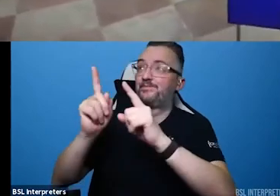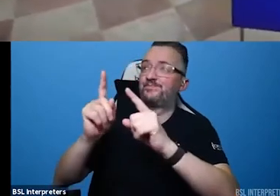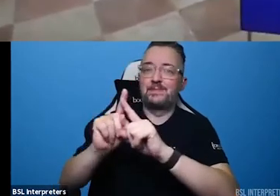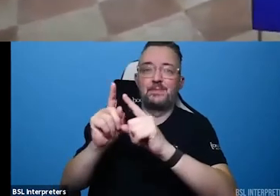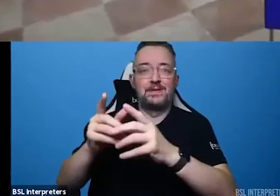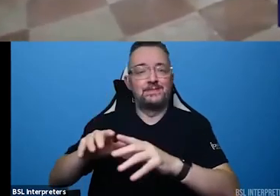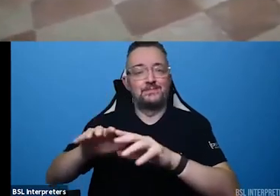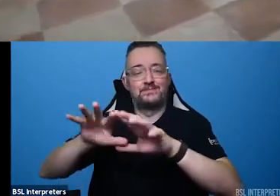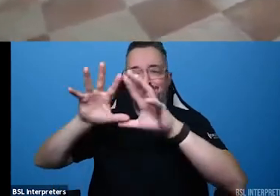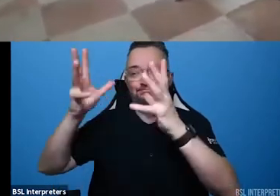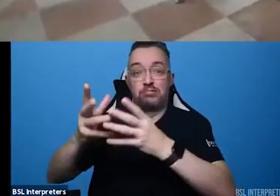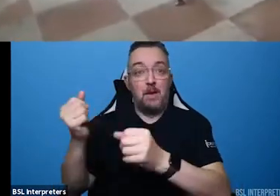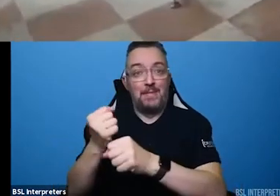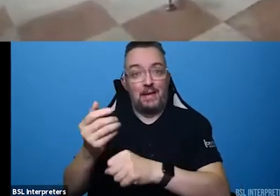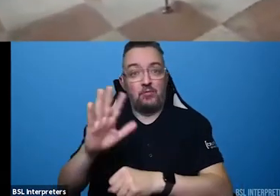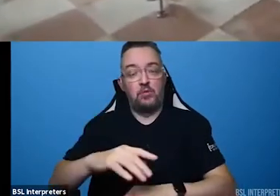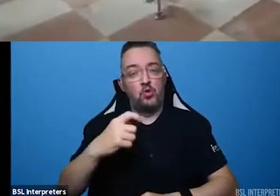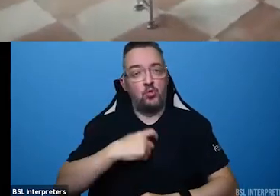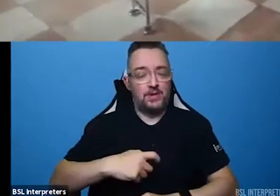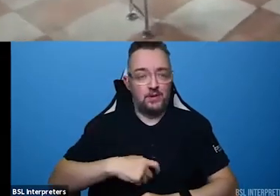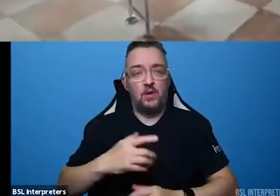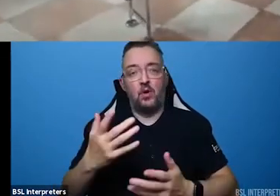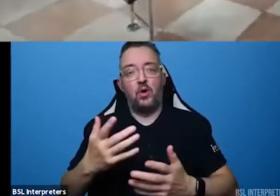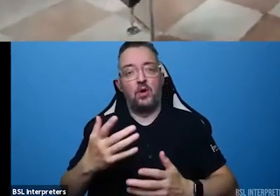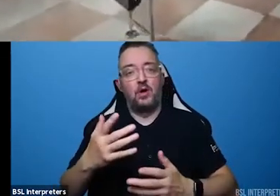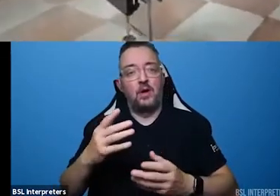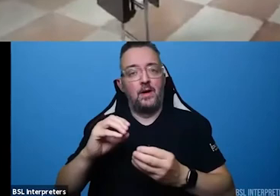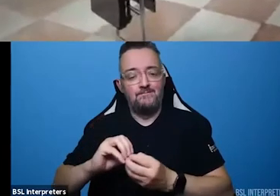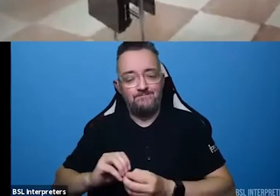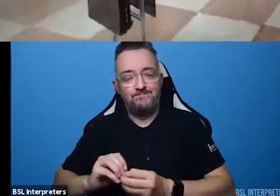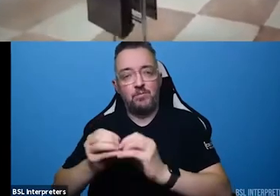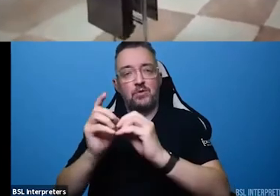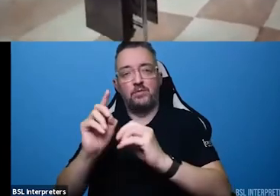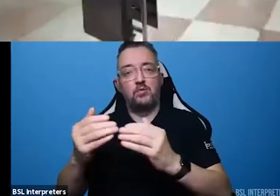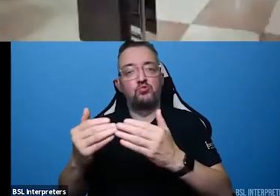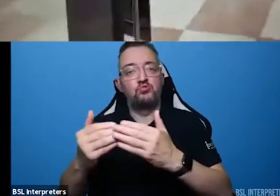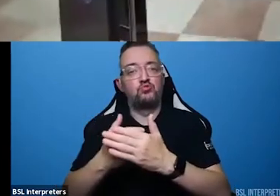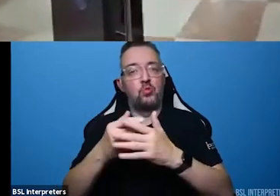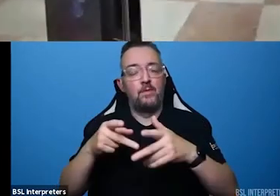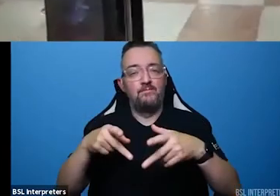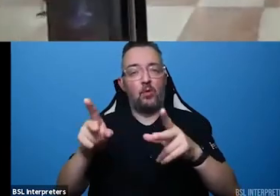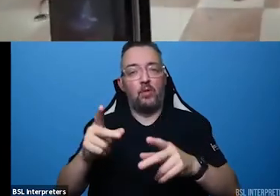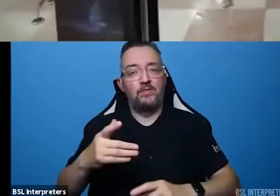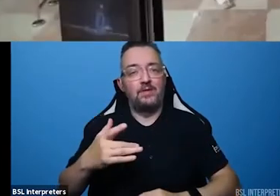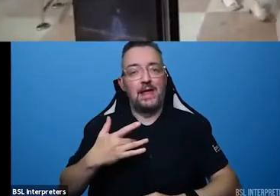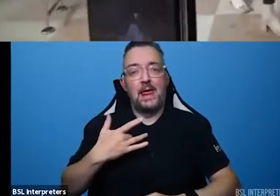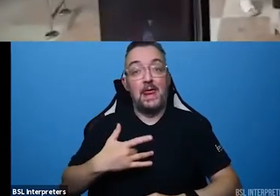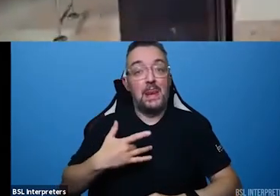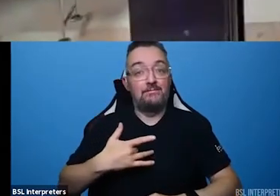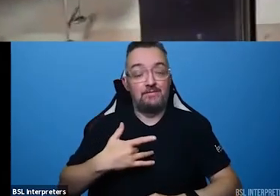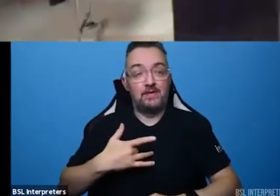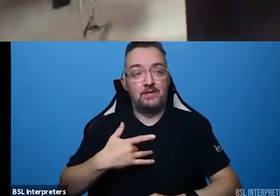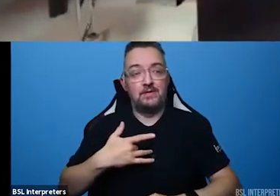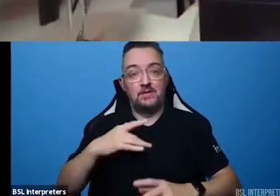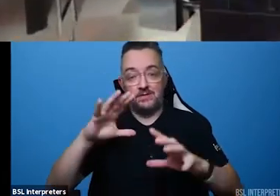or as a formation of a new form of living being in the scale